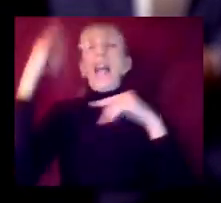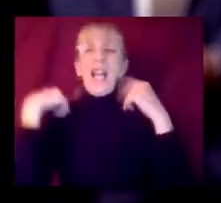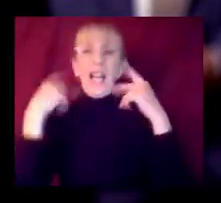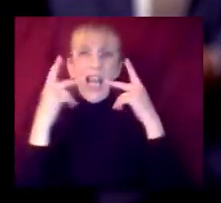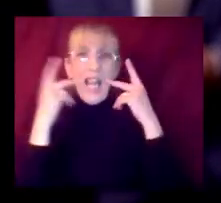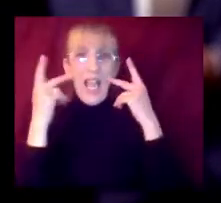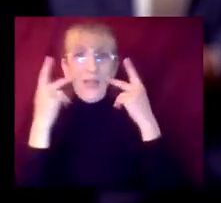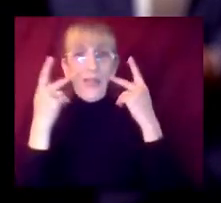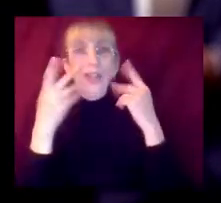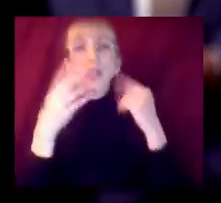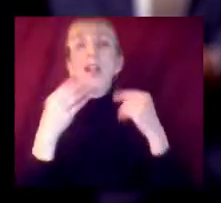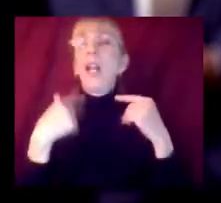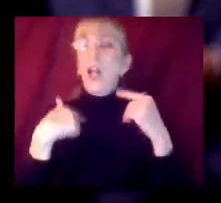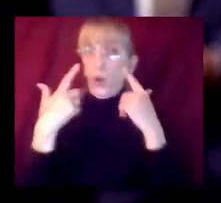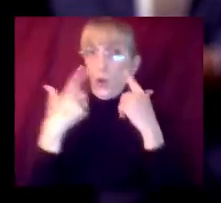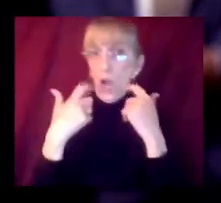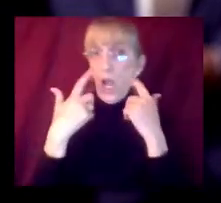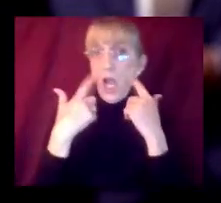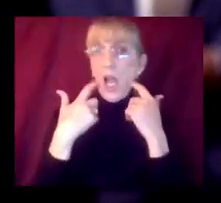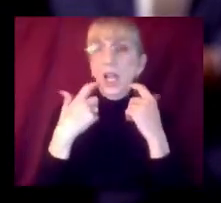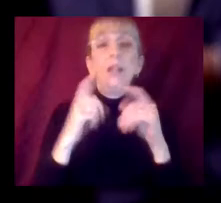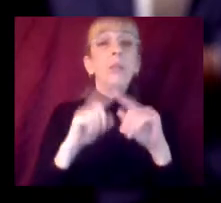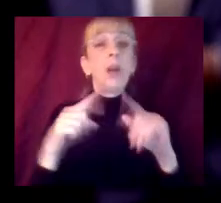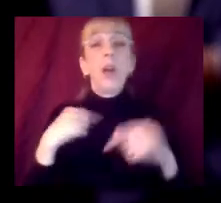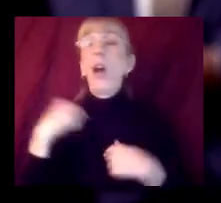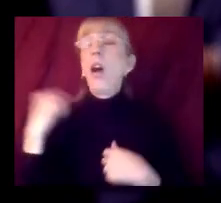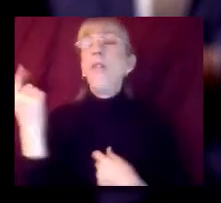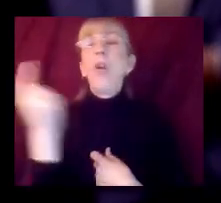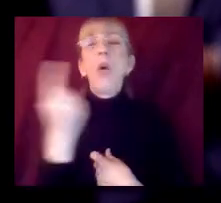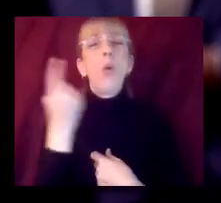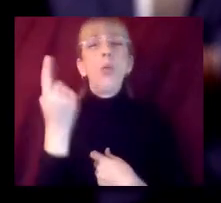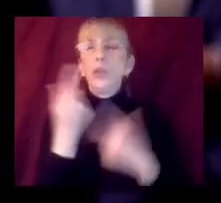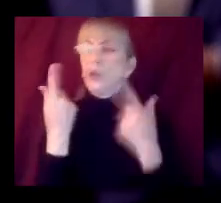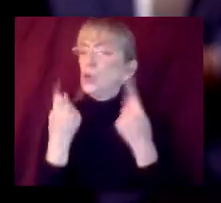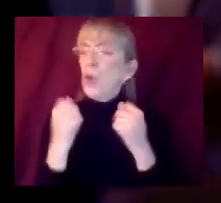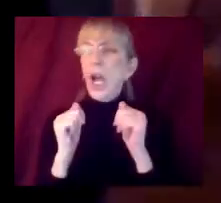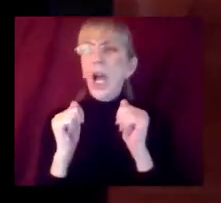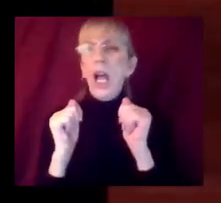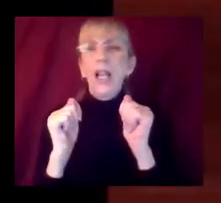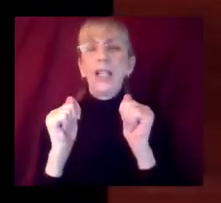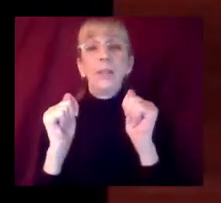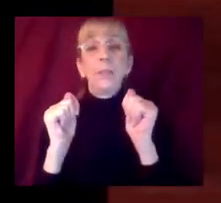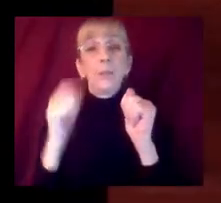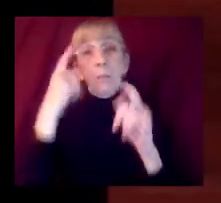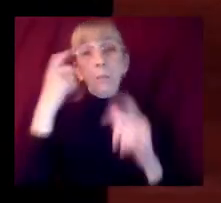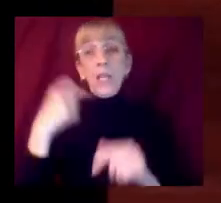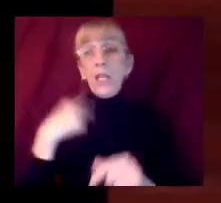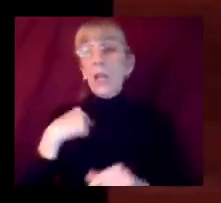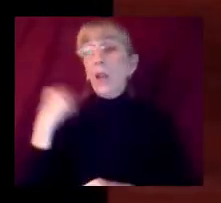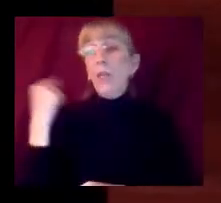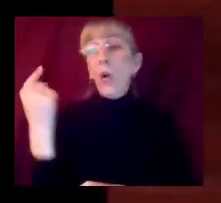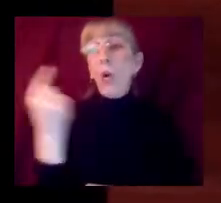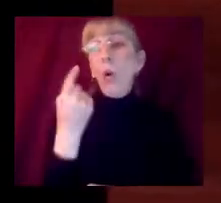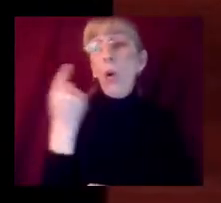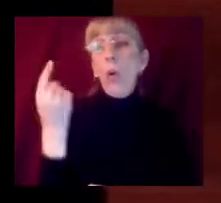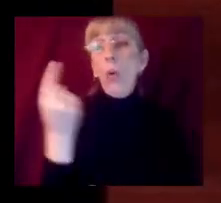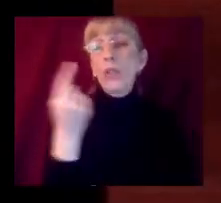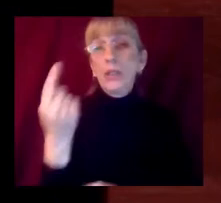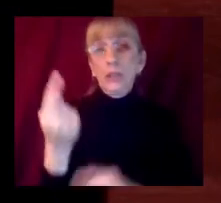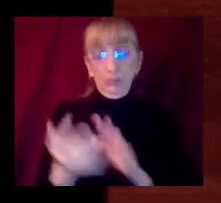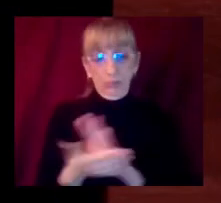cried, but I have always tried, 'cause I've always been a